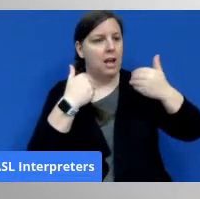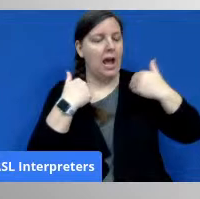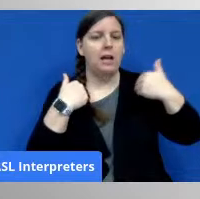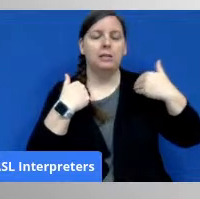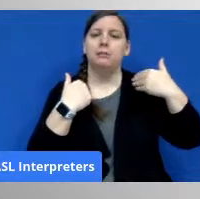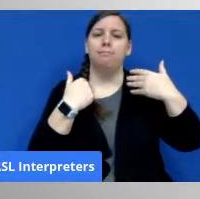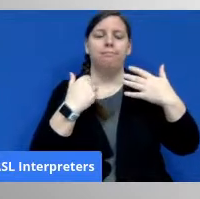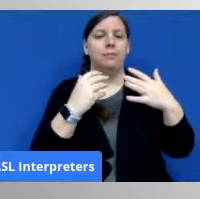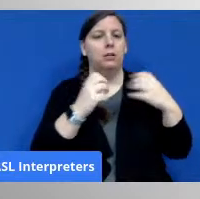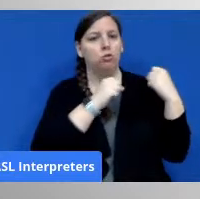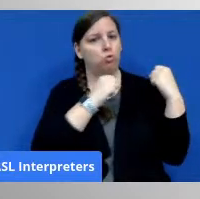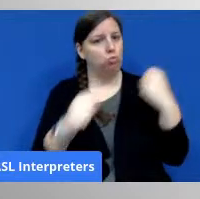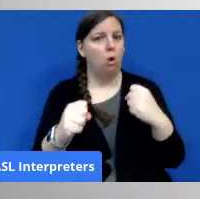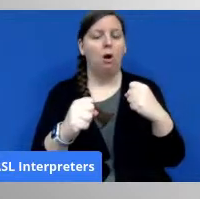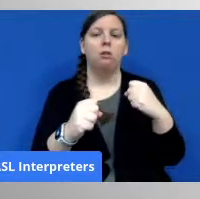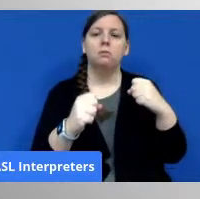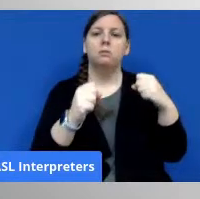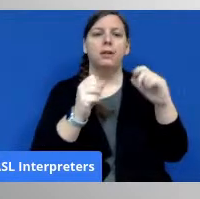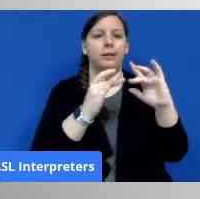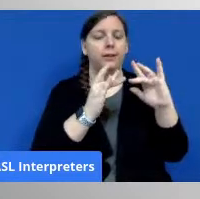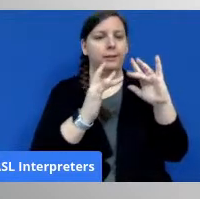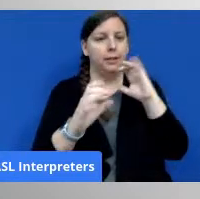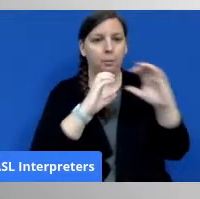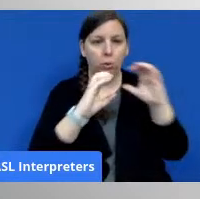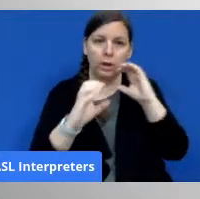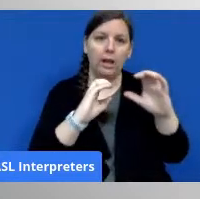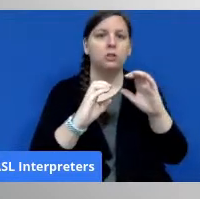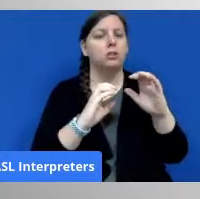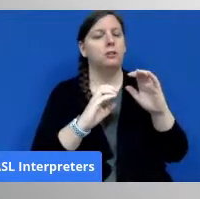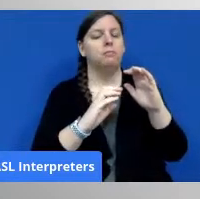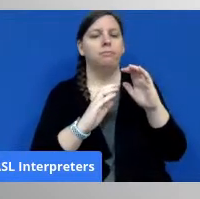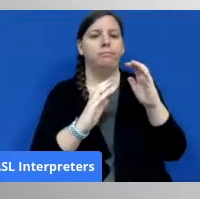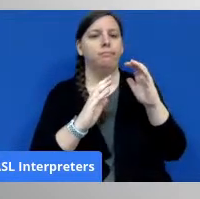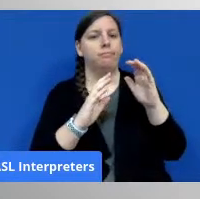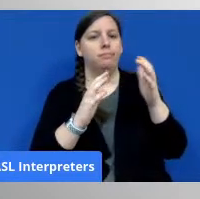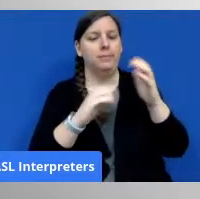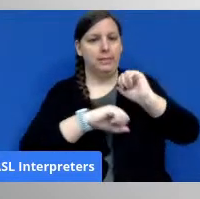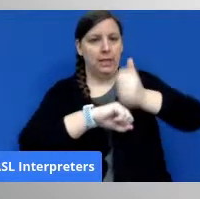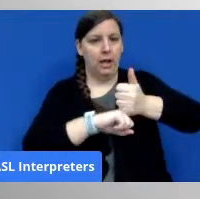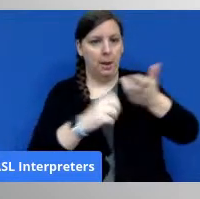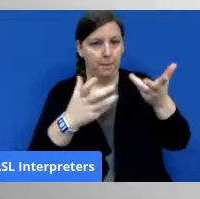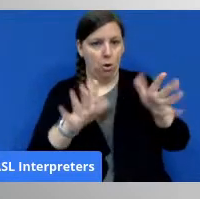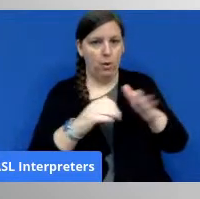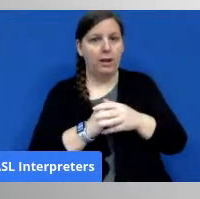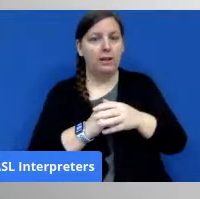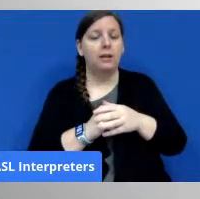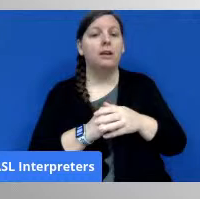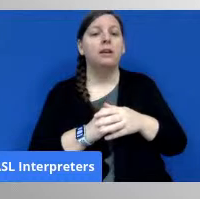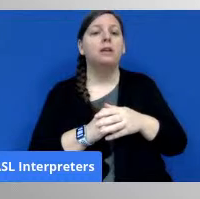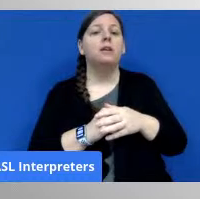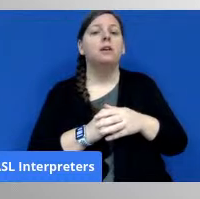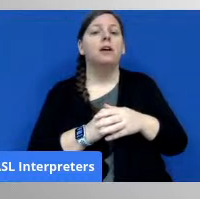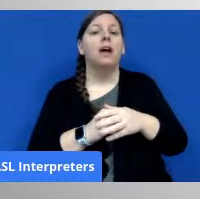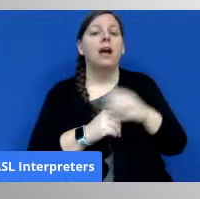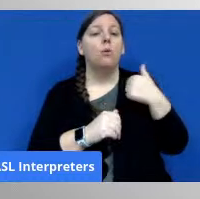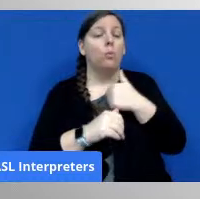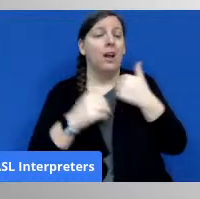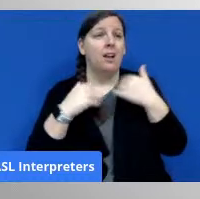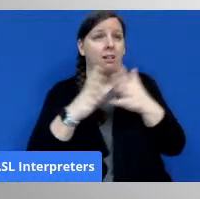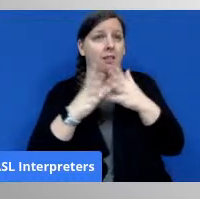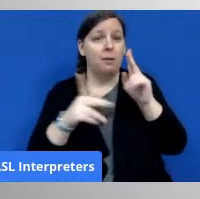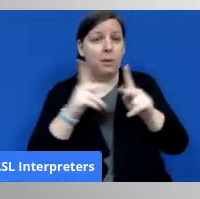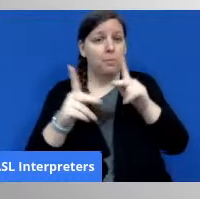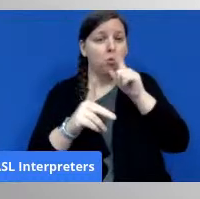of children who had been coming to the center already. And so it was really easy to sort of divert them to our